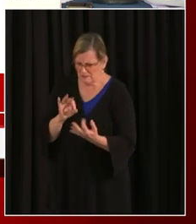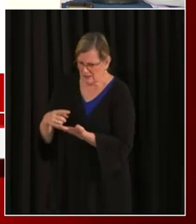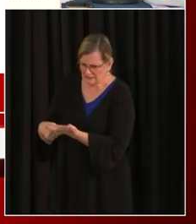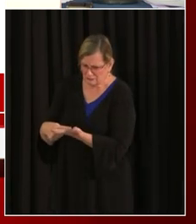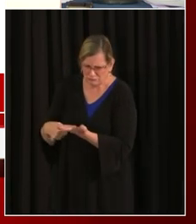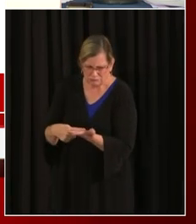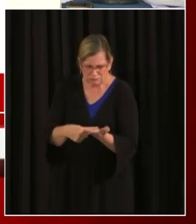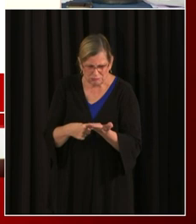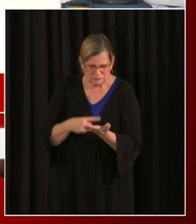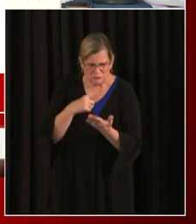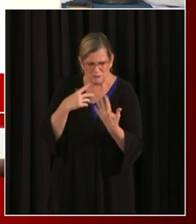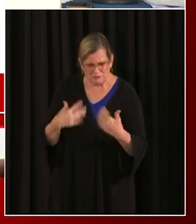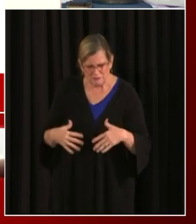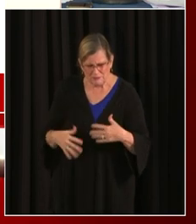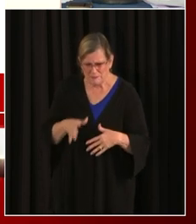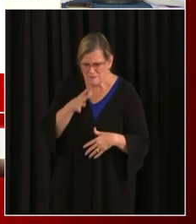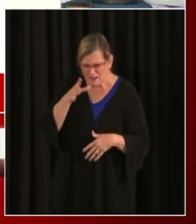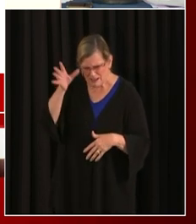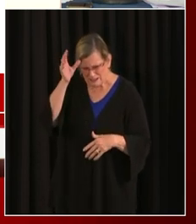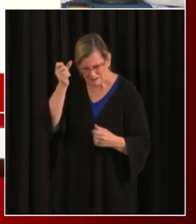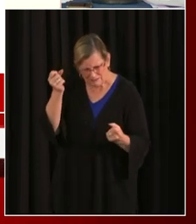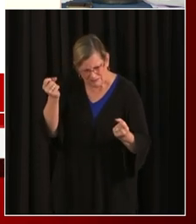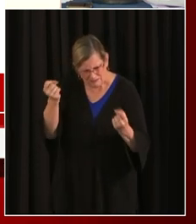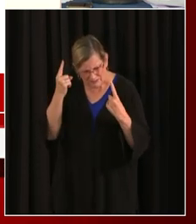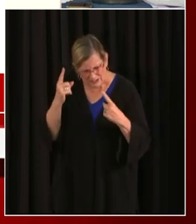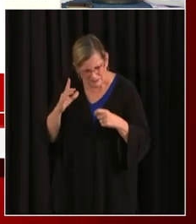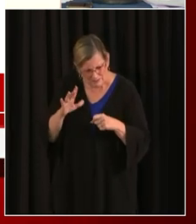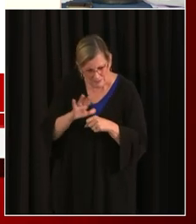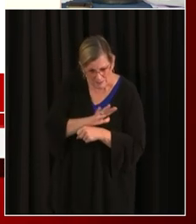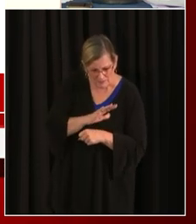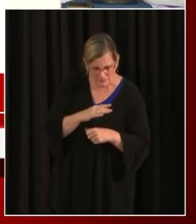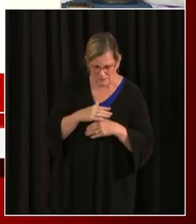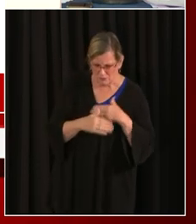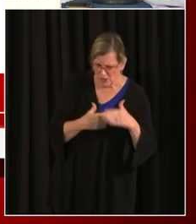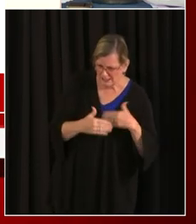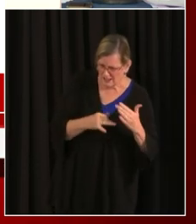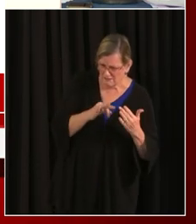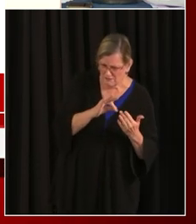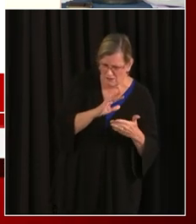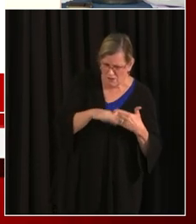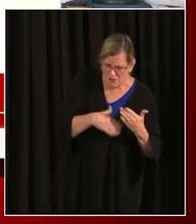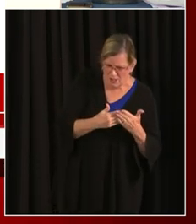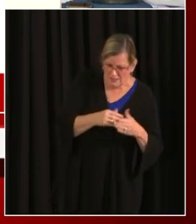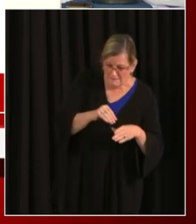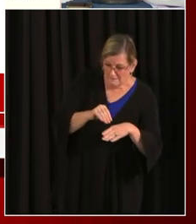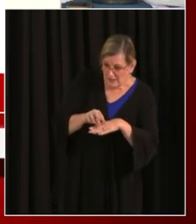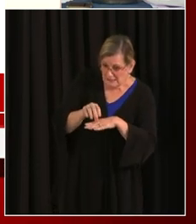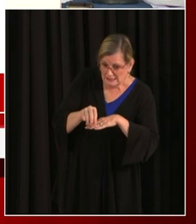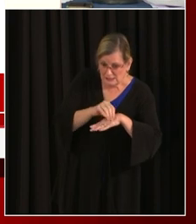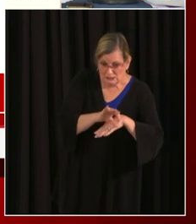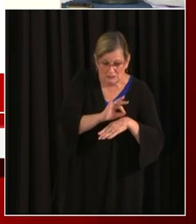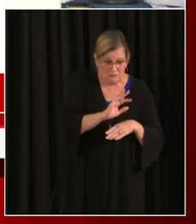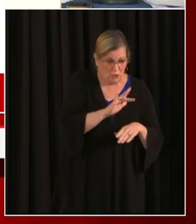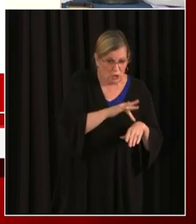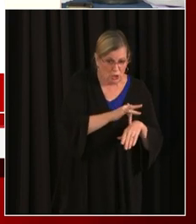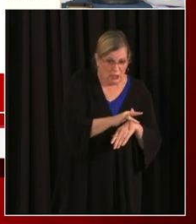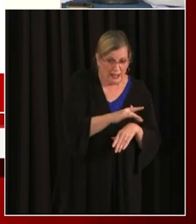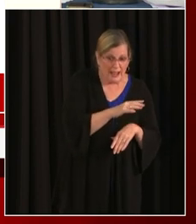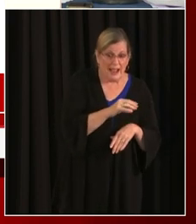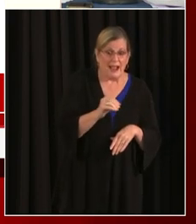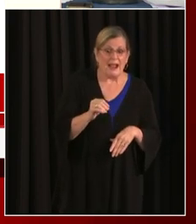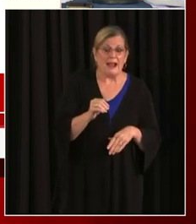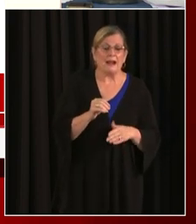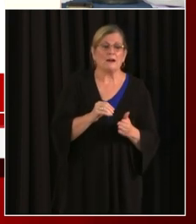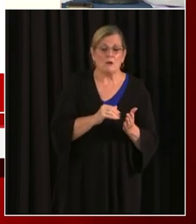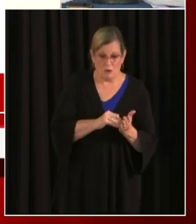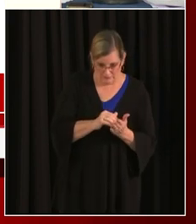understand the new processes and procedures, and the schools all advised that schools communicate early and often with families.